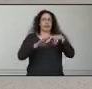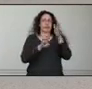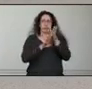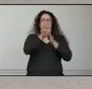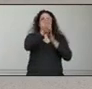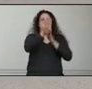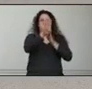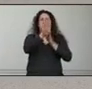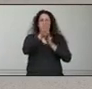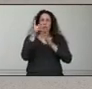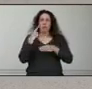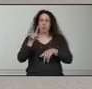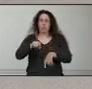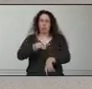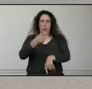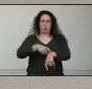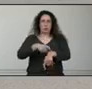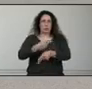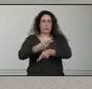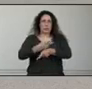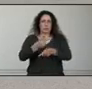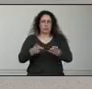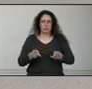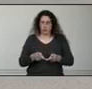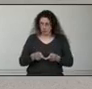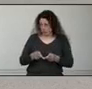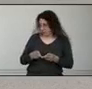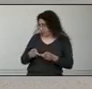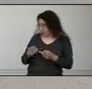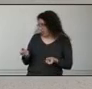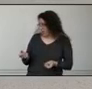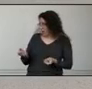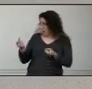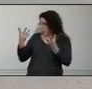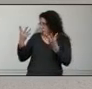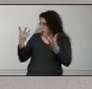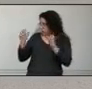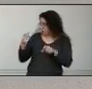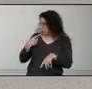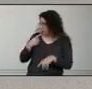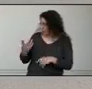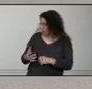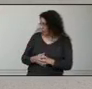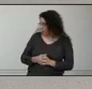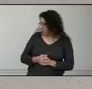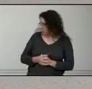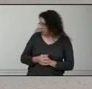outbreaks in long-term care facilities. Can you, the nature of how big an increase?